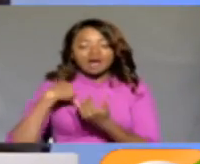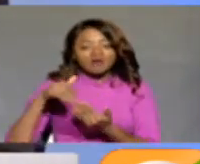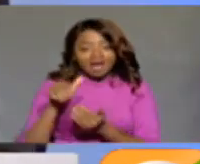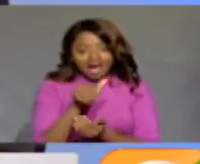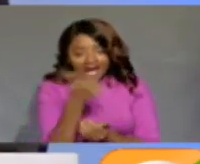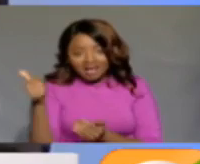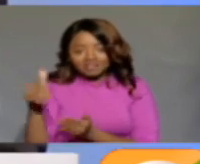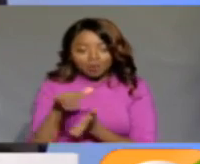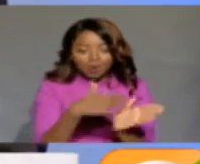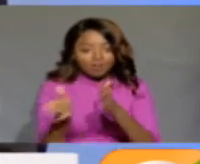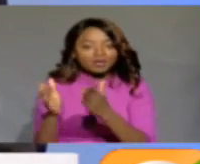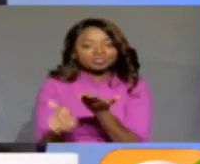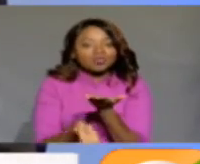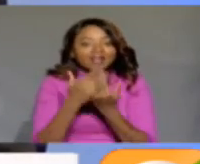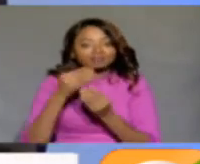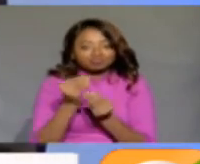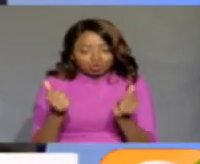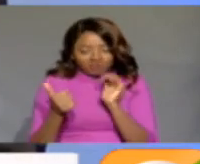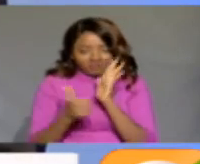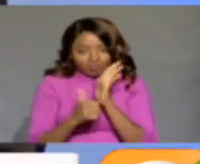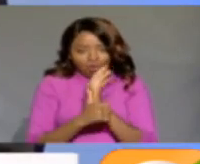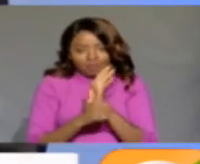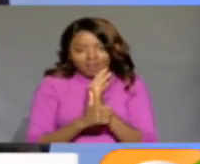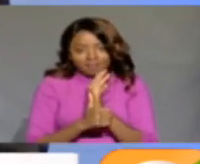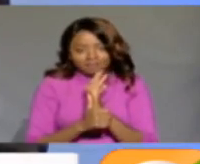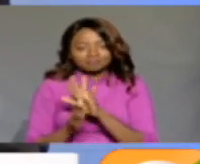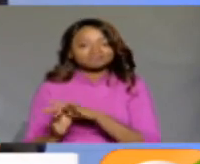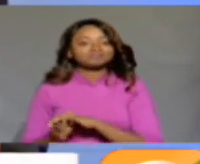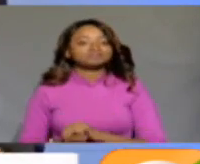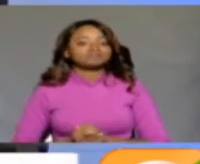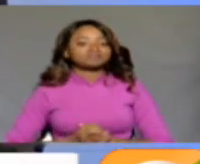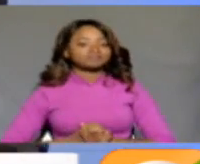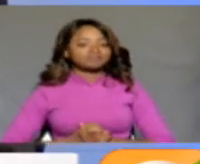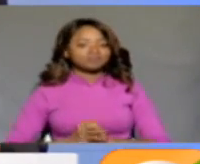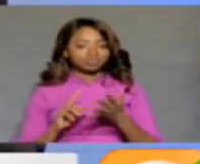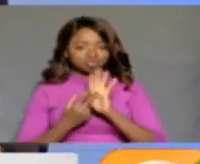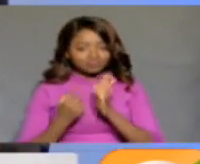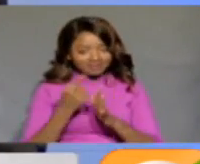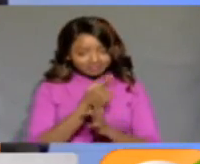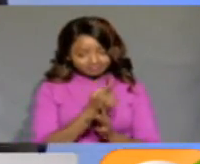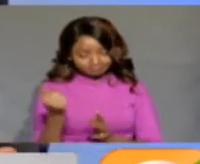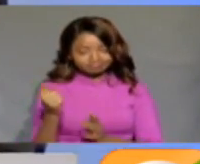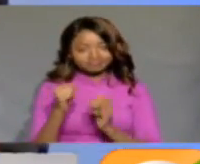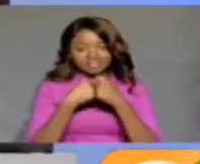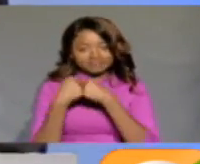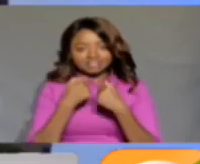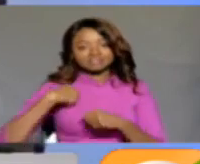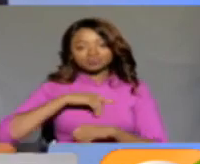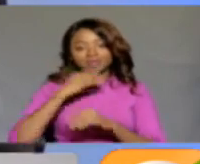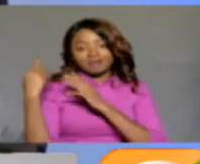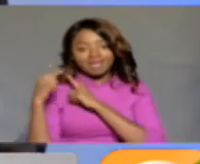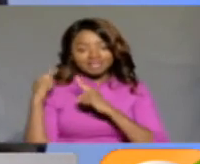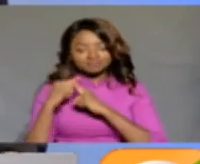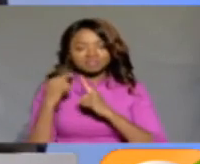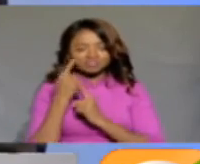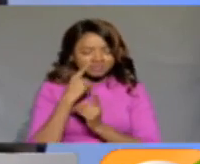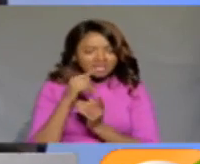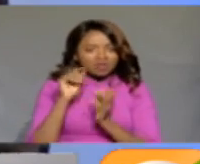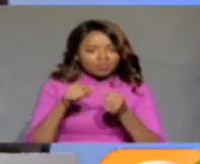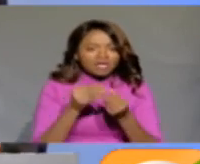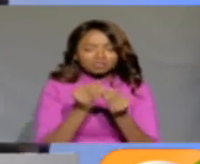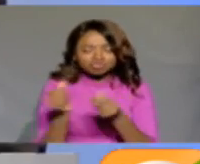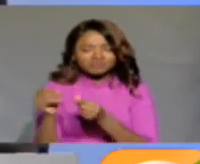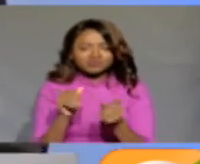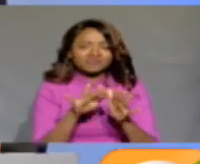and ways of settling disputes apart from the court system. Okay. So these are some of the challenges that we have to see and navigate around in terms